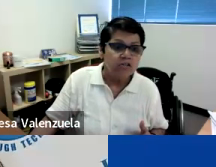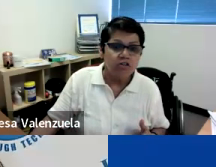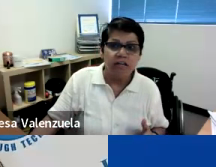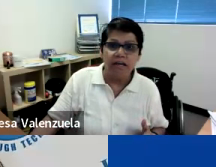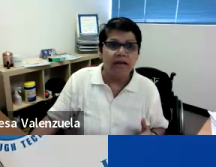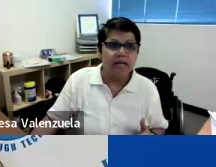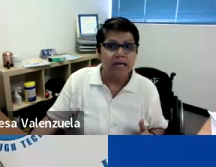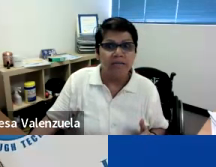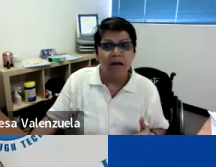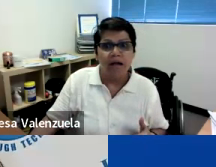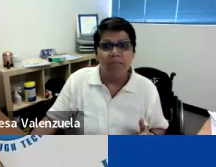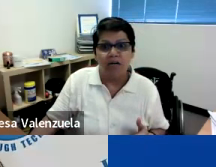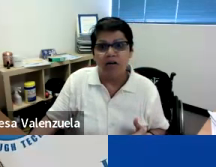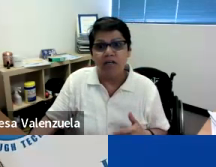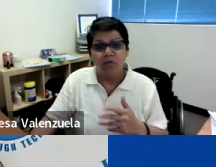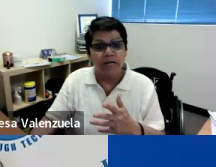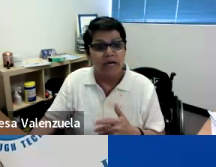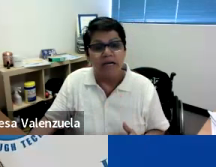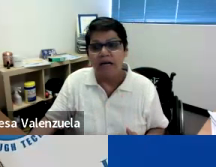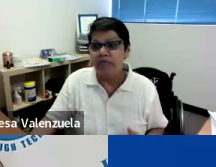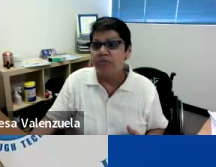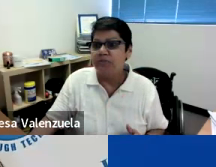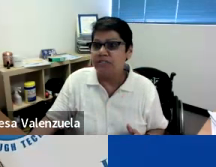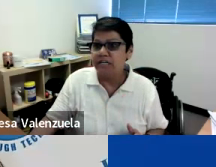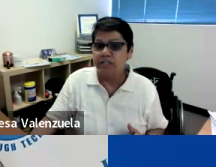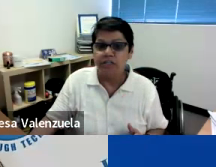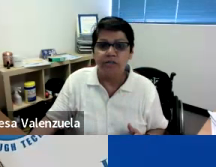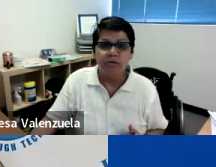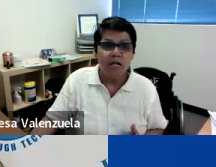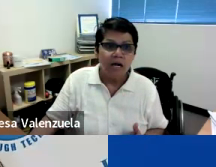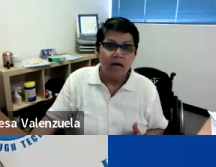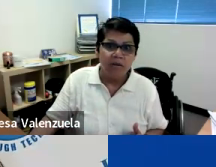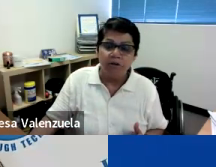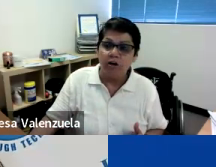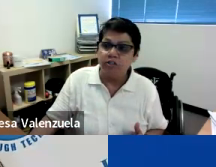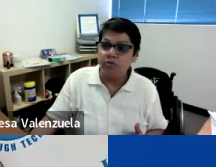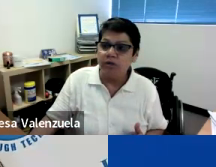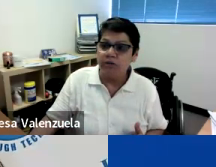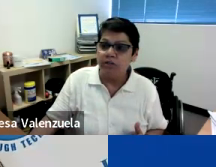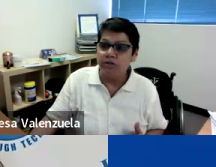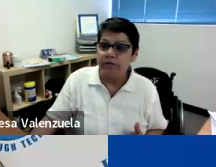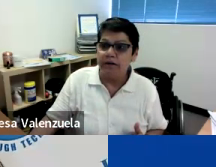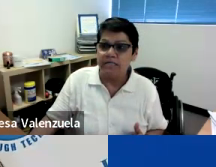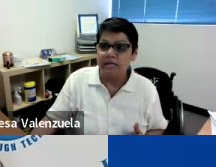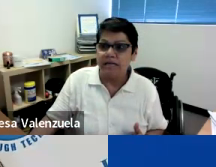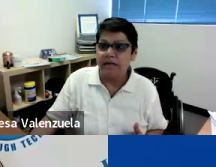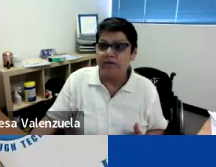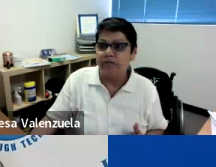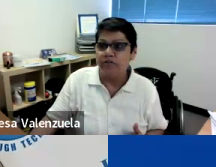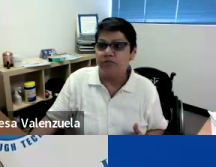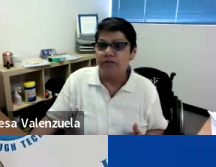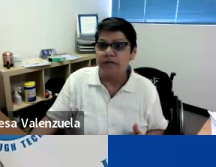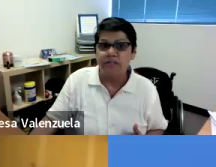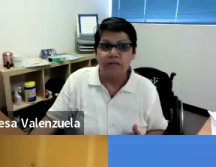there. So today, again, my colleague Arena and I will be presenting to you in regard to what we do here at San